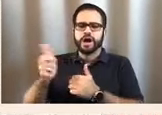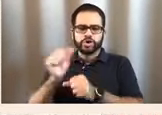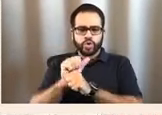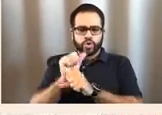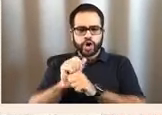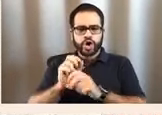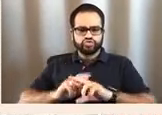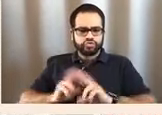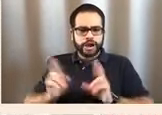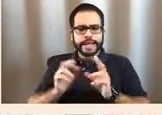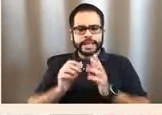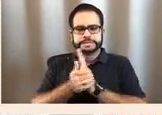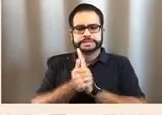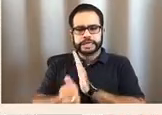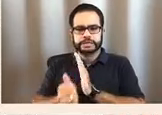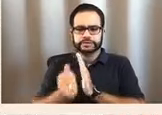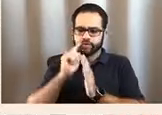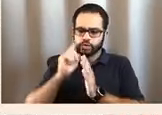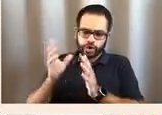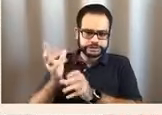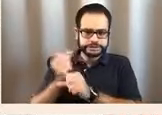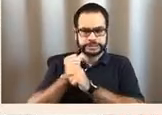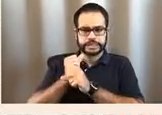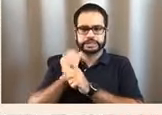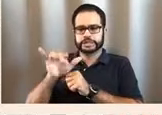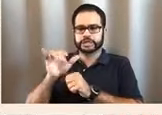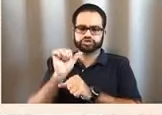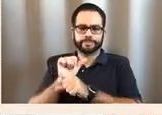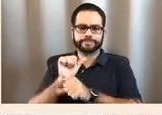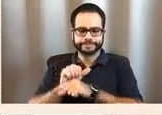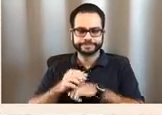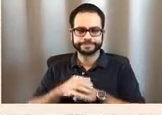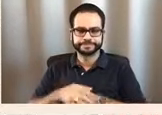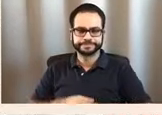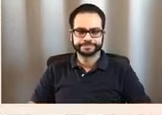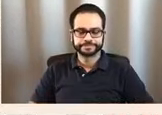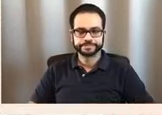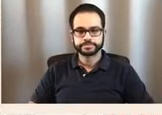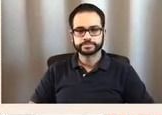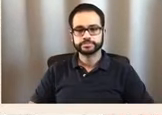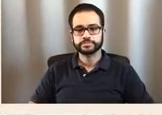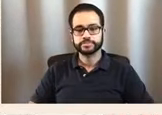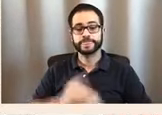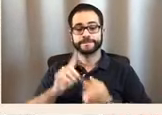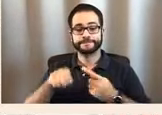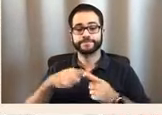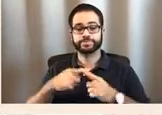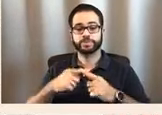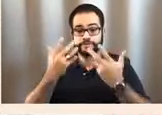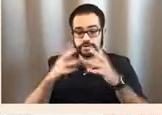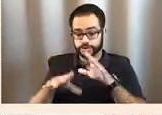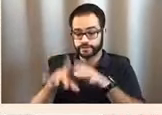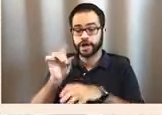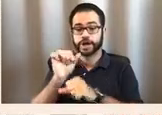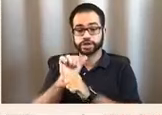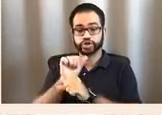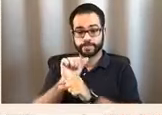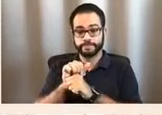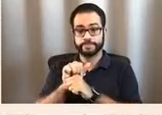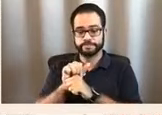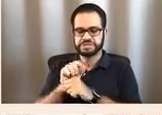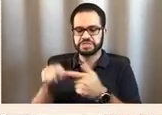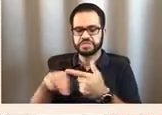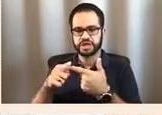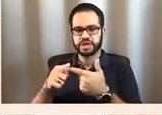people get that first job or that job. So once a job is located, then the employment specialist, or